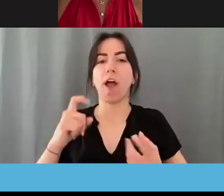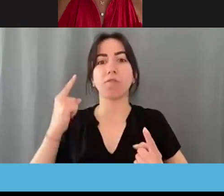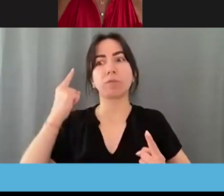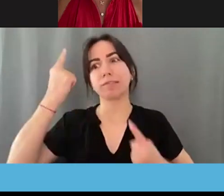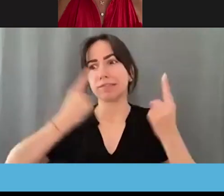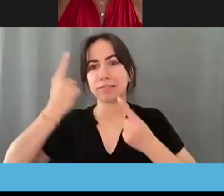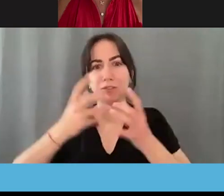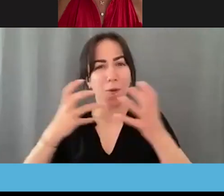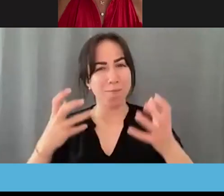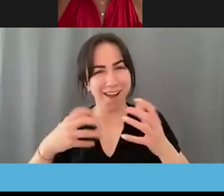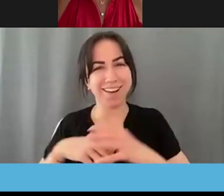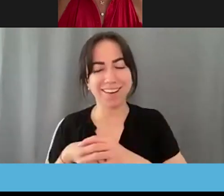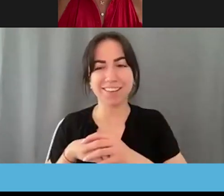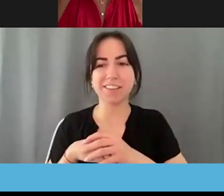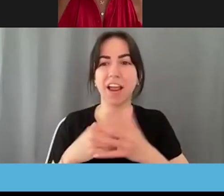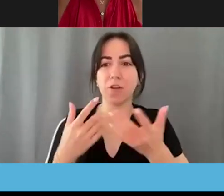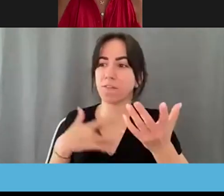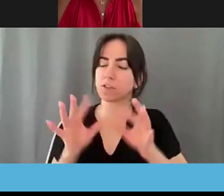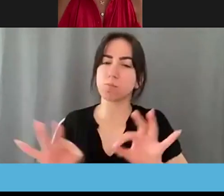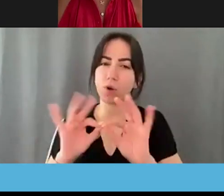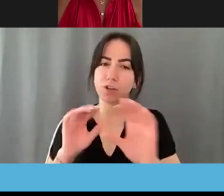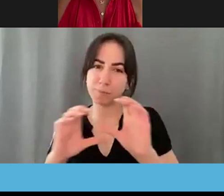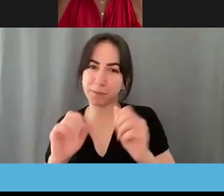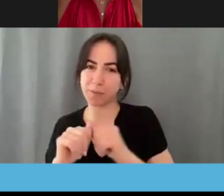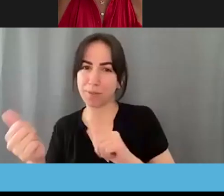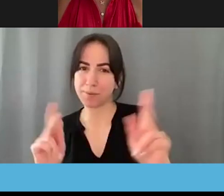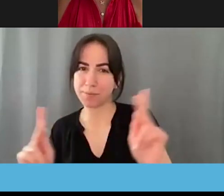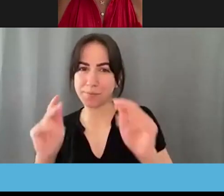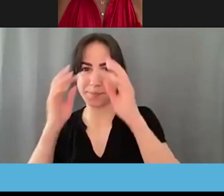hard about and that is important for you to communicate with others.